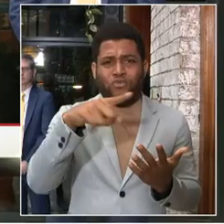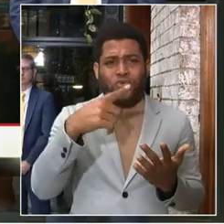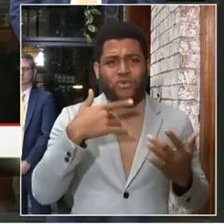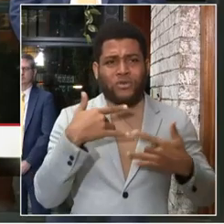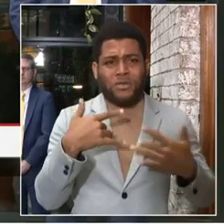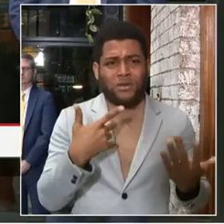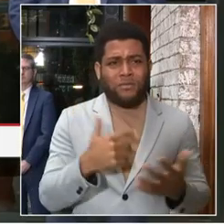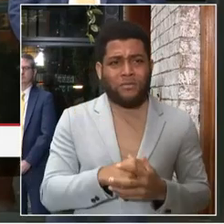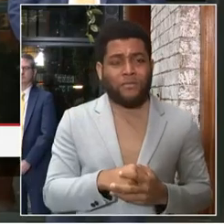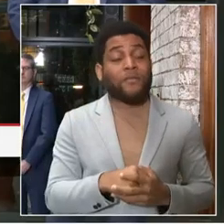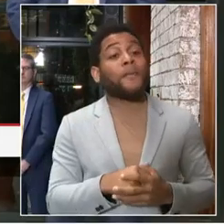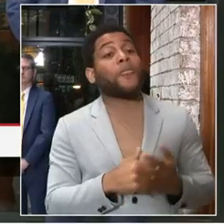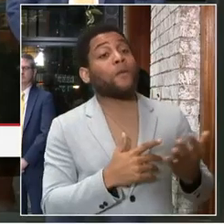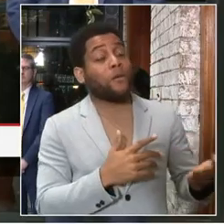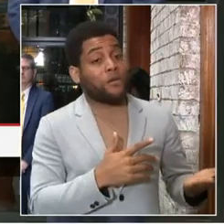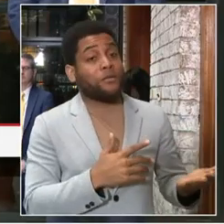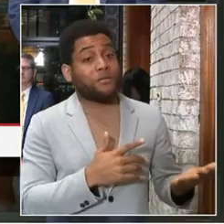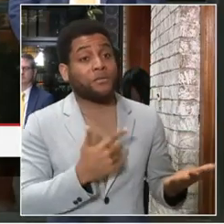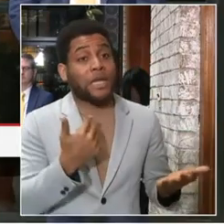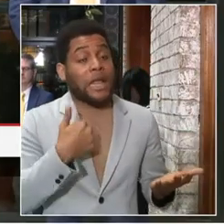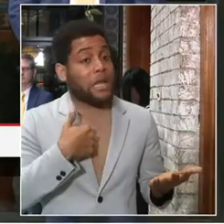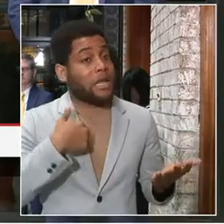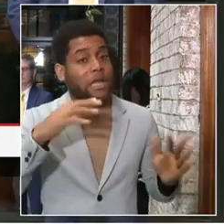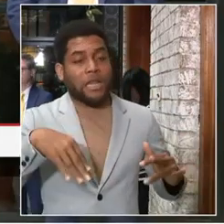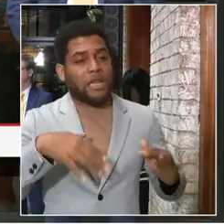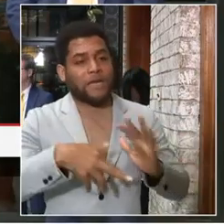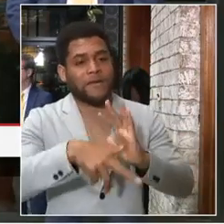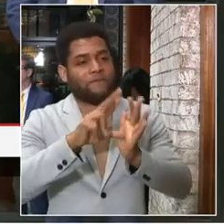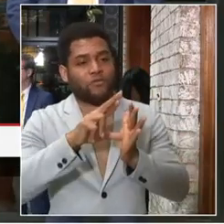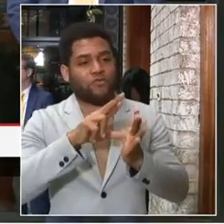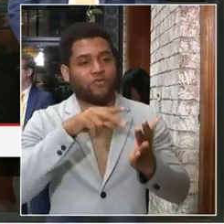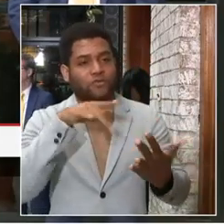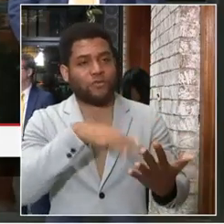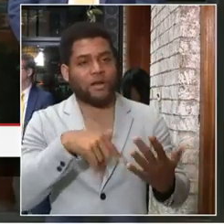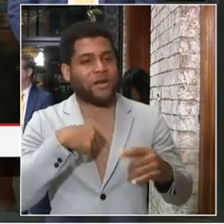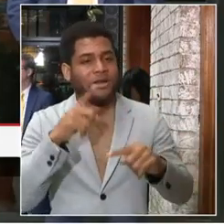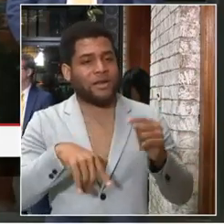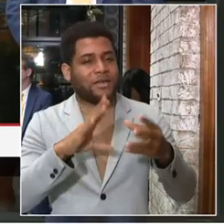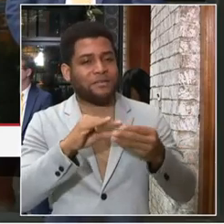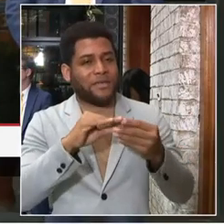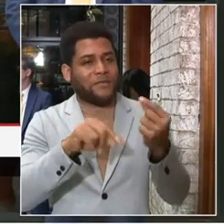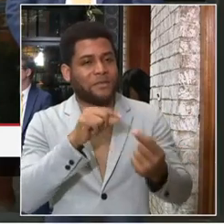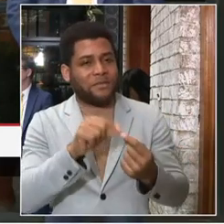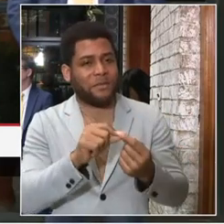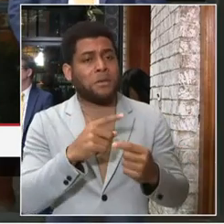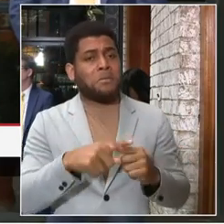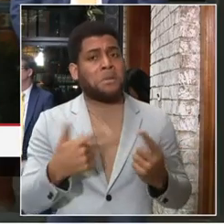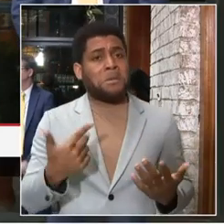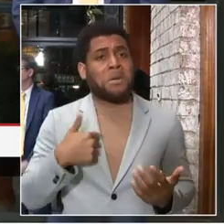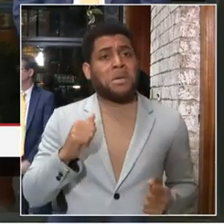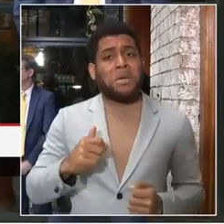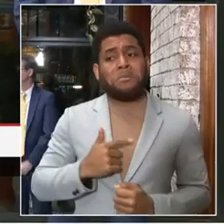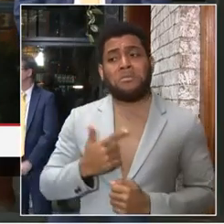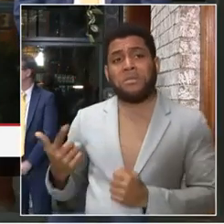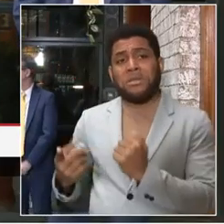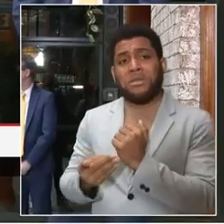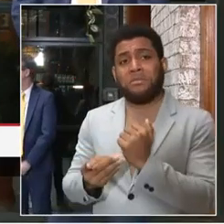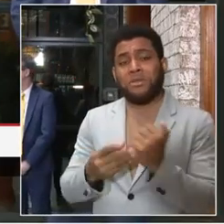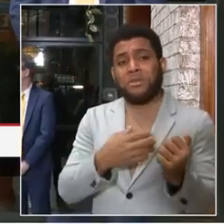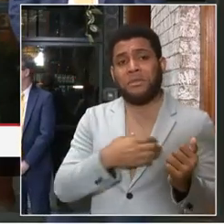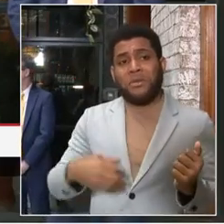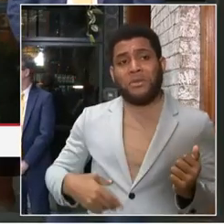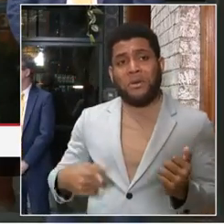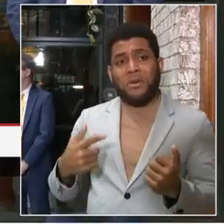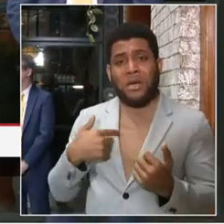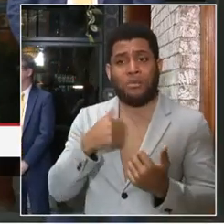haven't reviewed that study, so I can't comment on it in specific. I may turn to the deputy mayor, who I'm not sure has